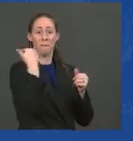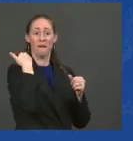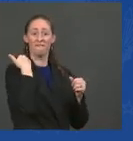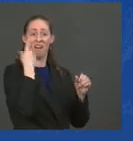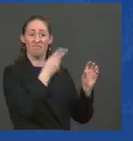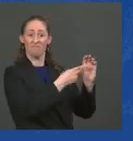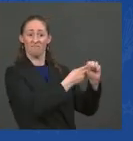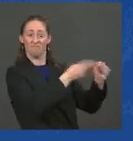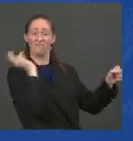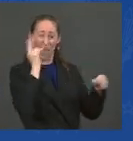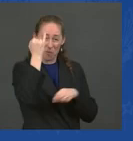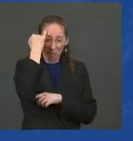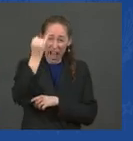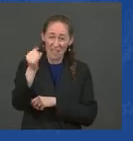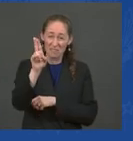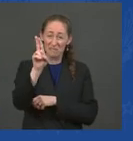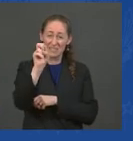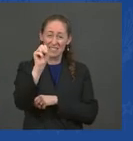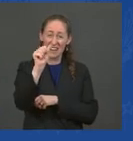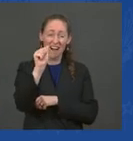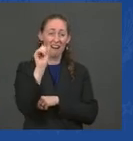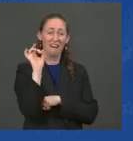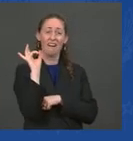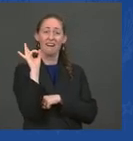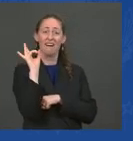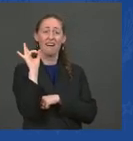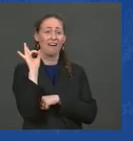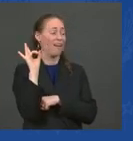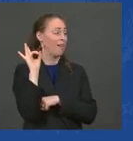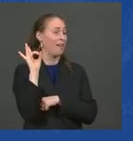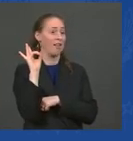States of America didn't want to be part.